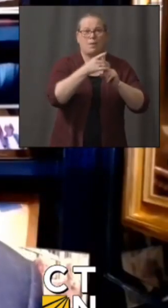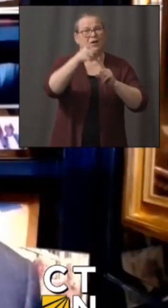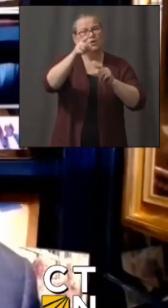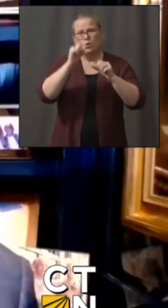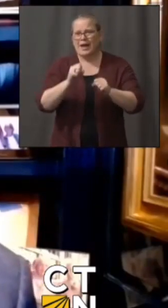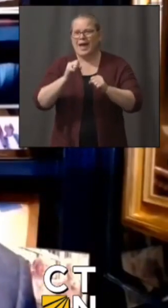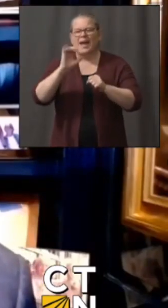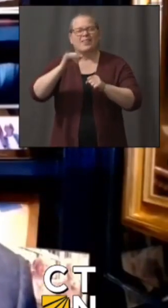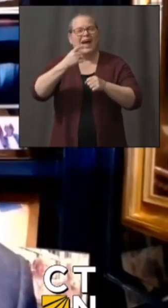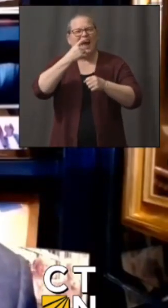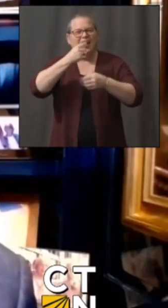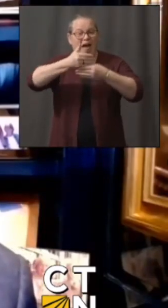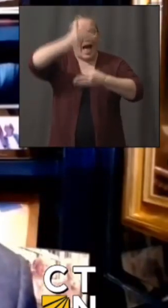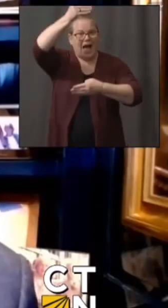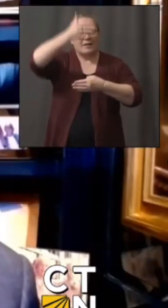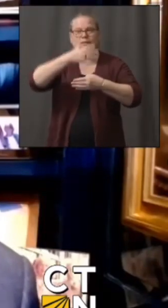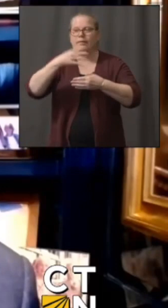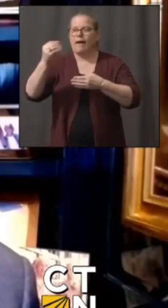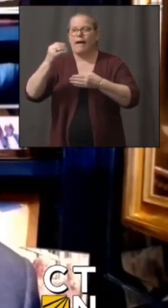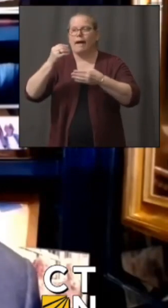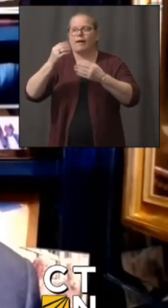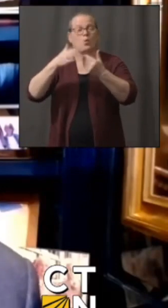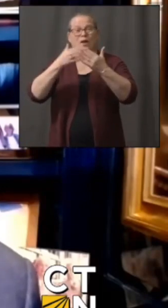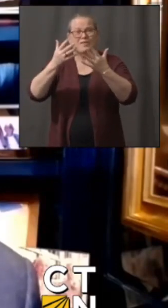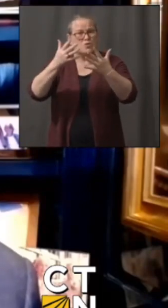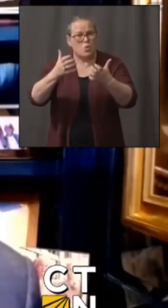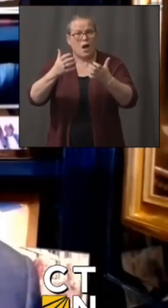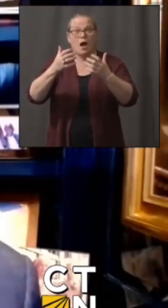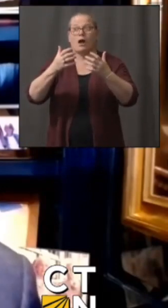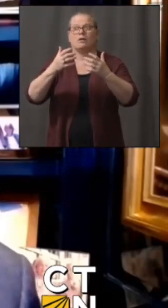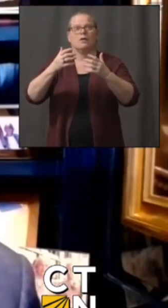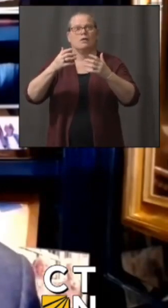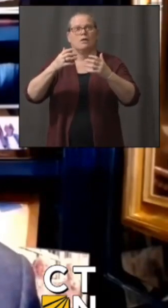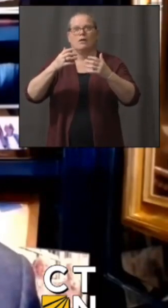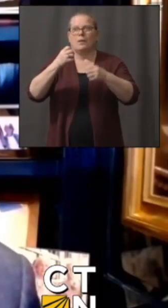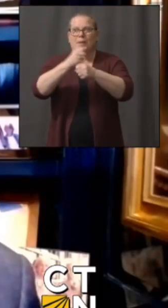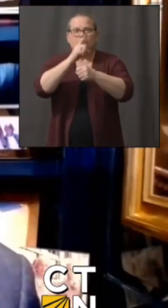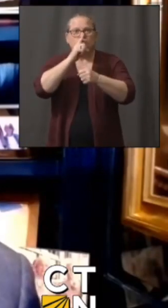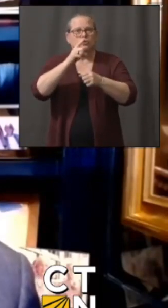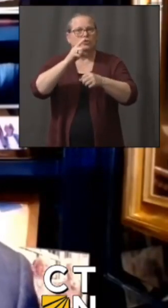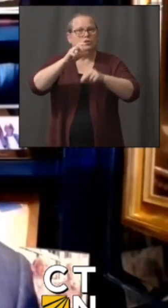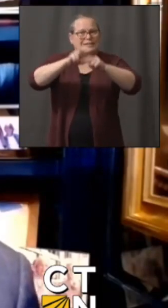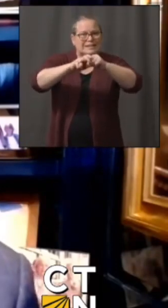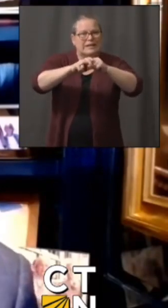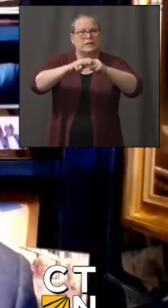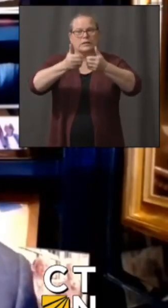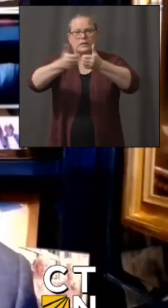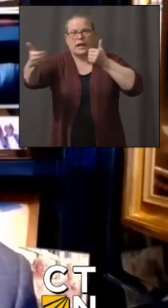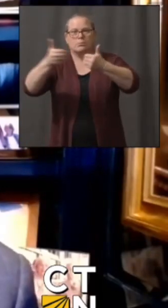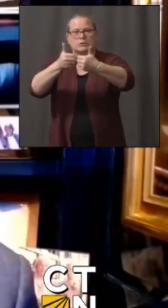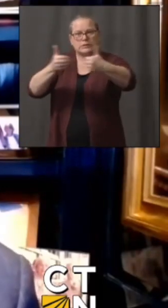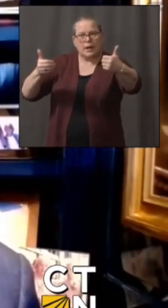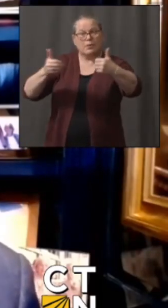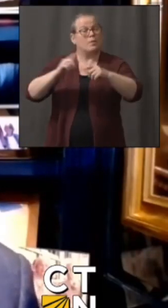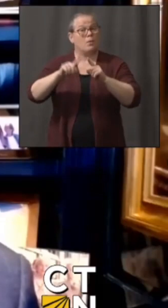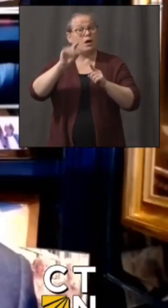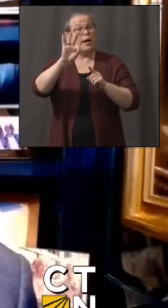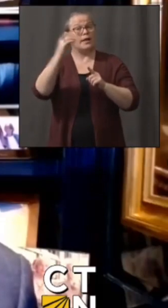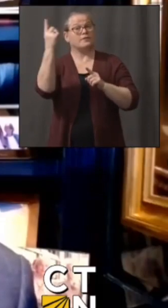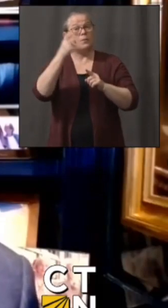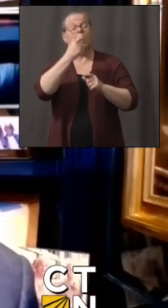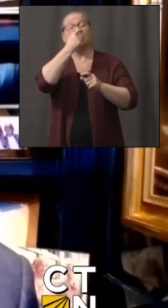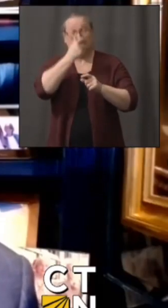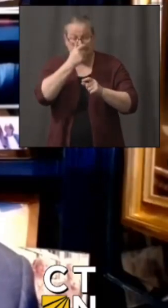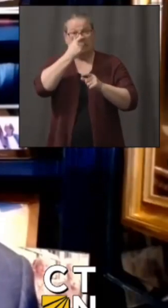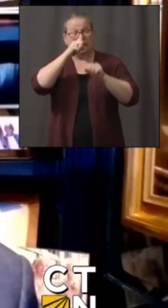can't outlaw sneezes. So we've got to be very careful about how we allow these things to stay open,